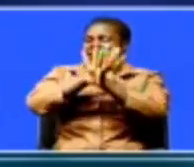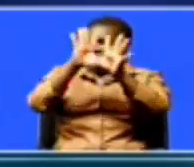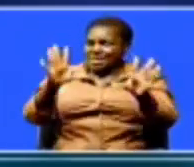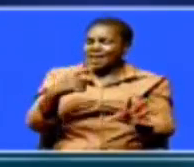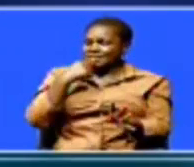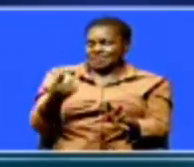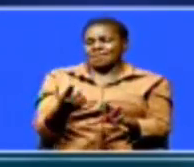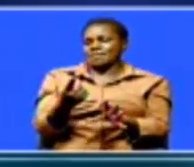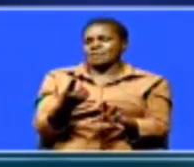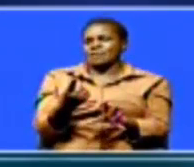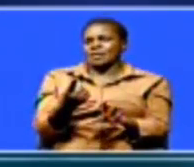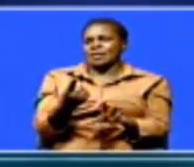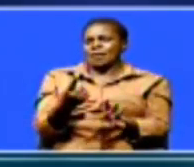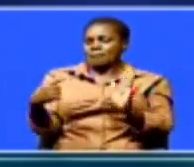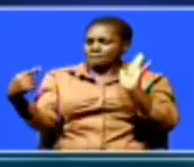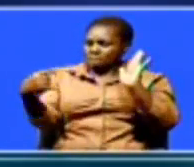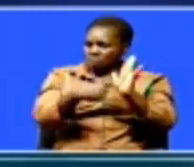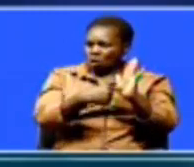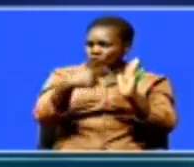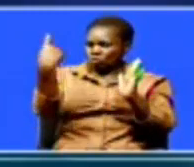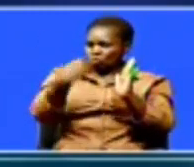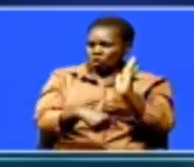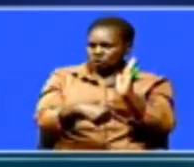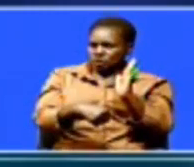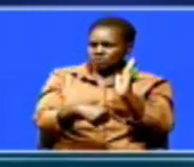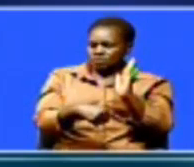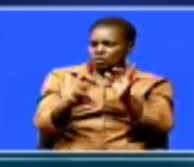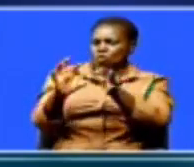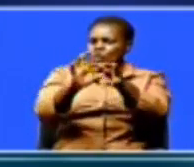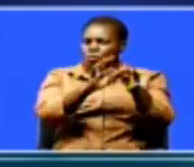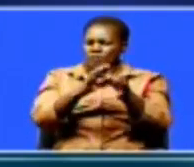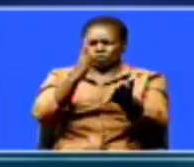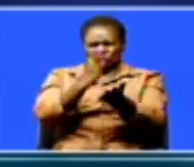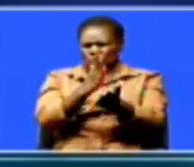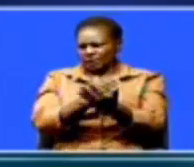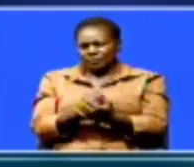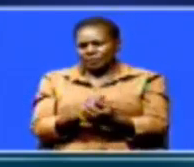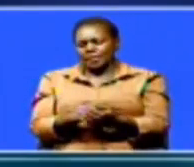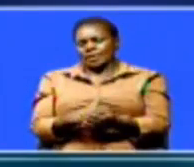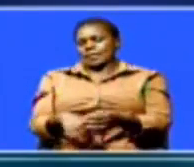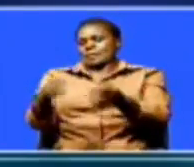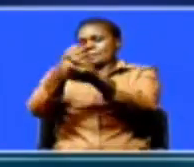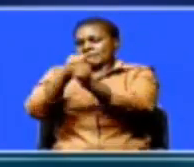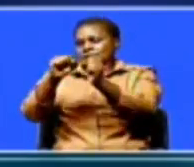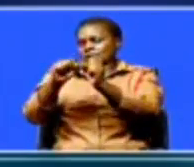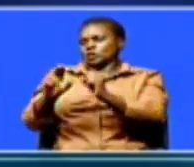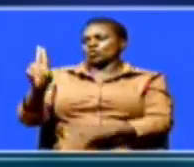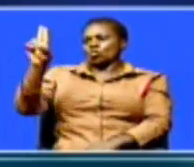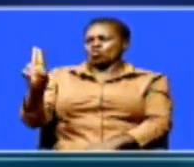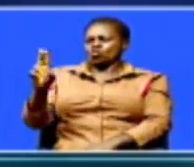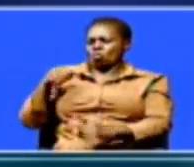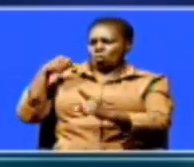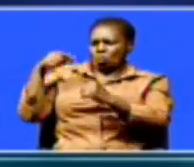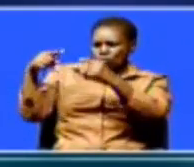this particular issue. The point I want to put out when I was saying about cooperation, surely if President Uhuru is